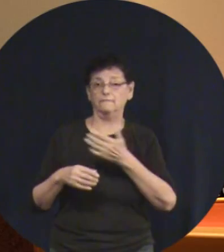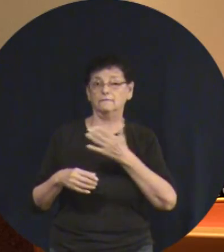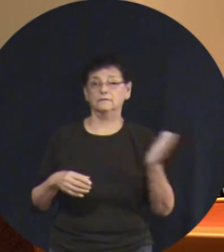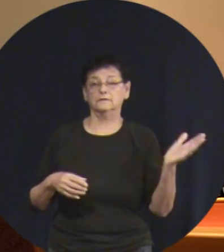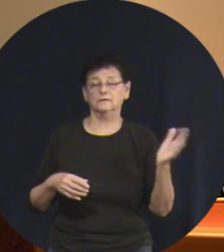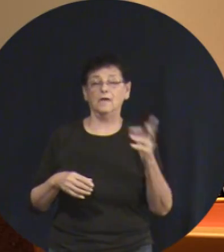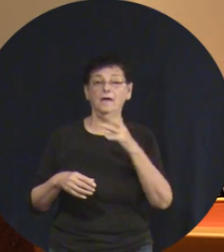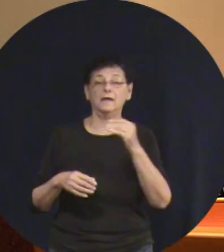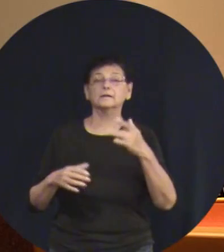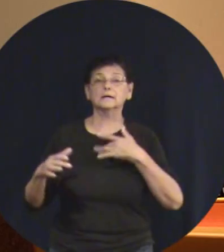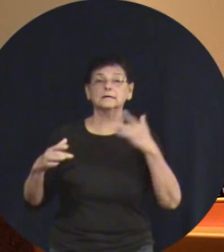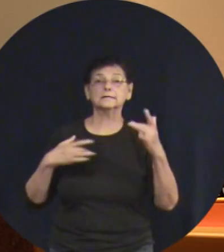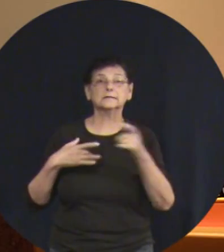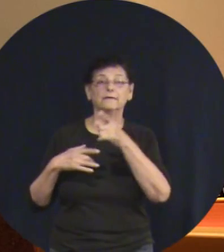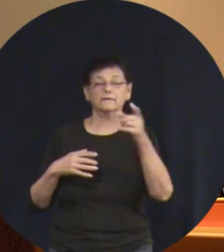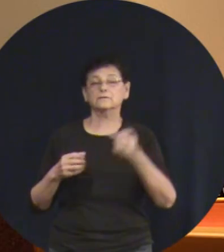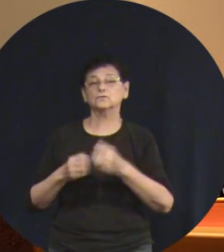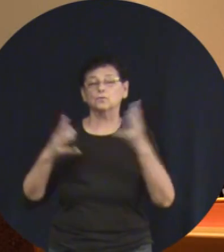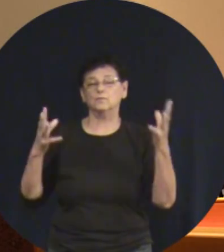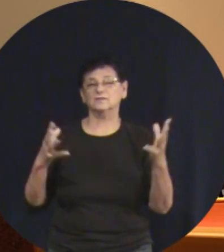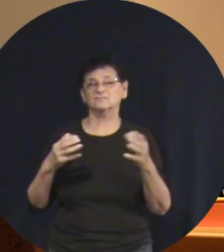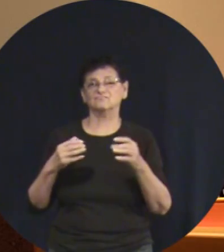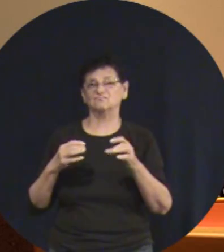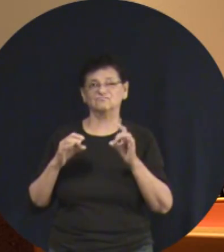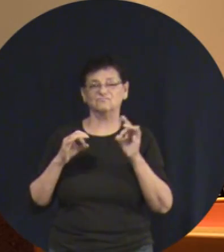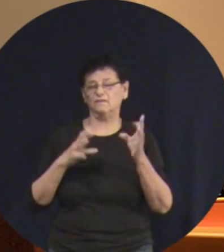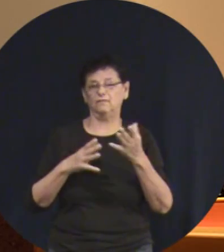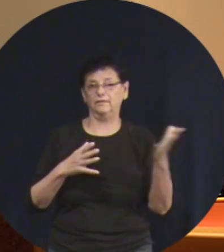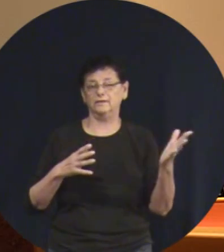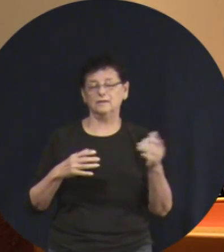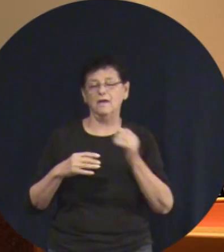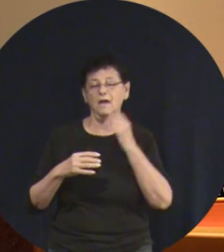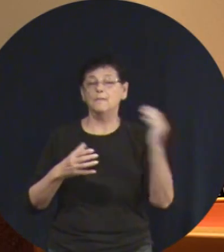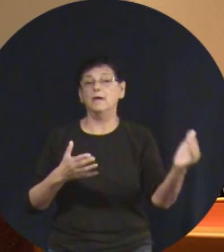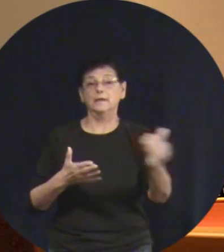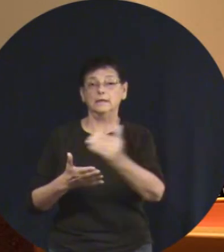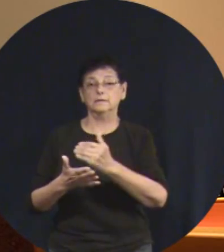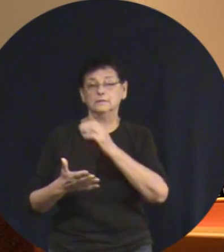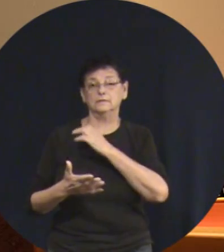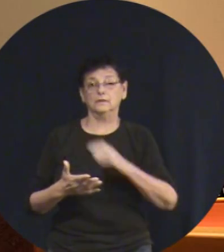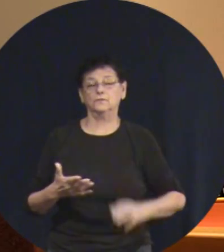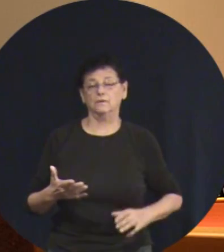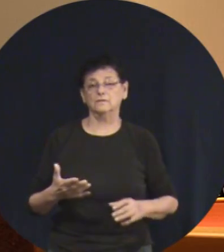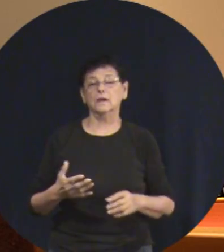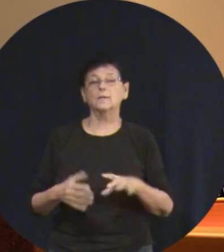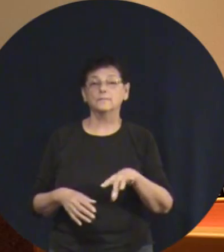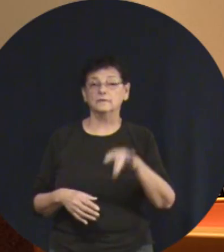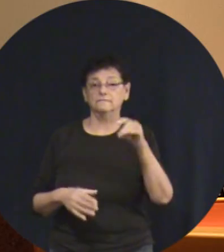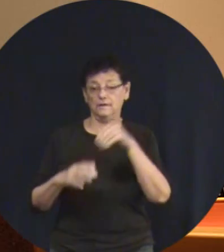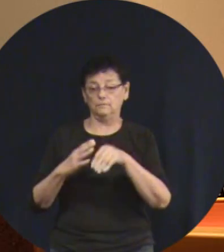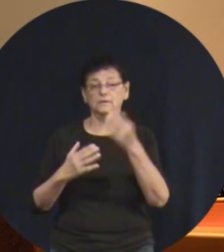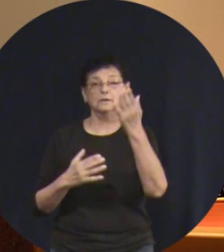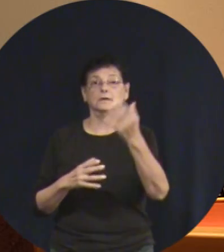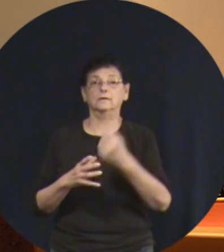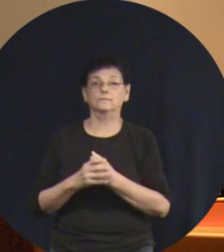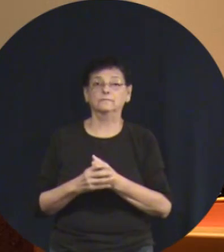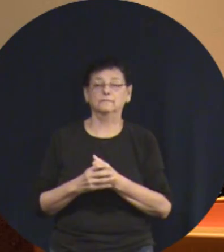things, and I consider them so much rubbish, that I may gain Christ and be found in